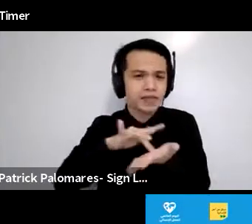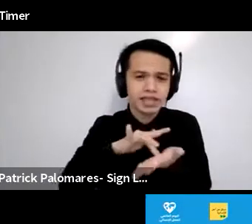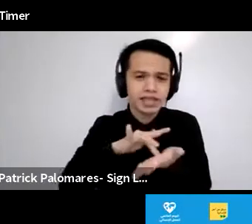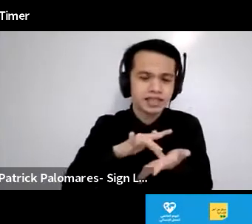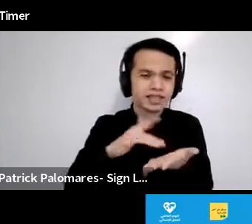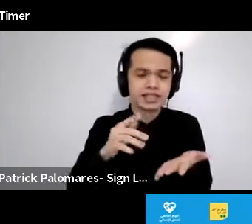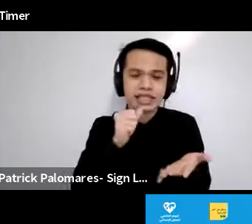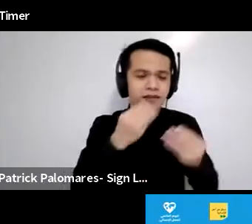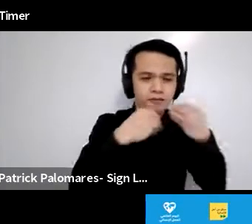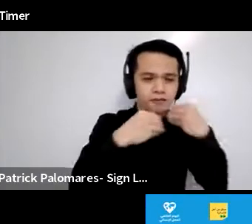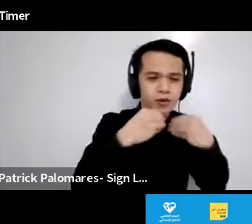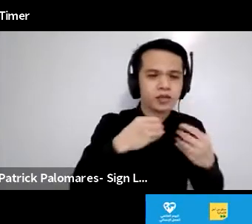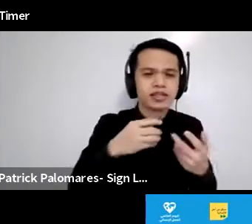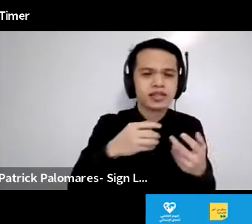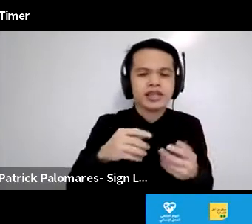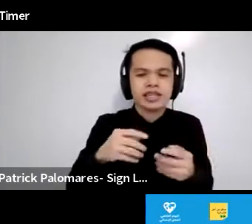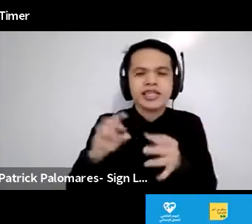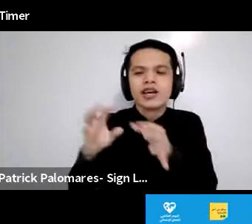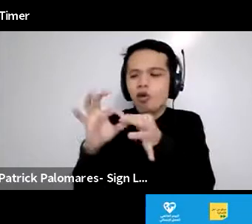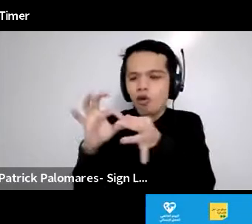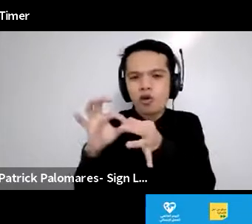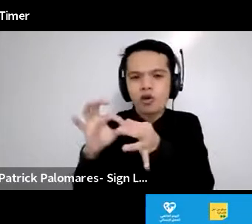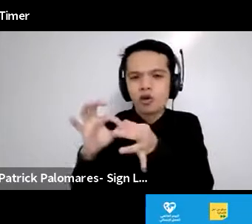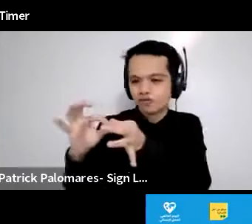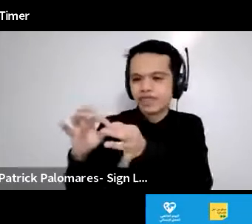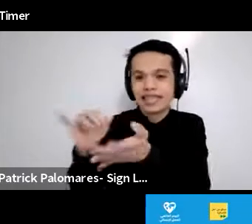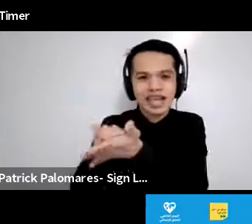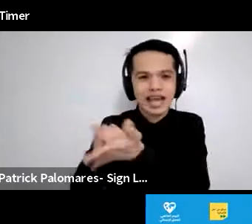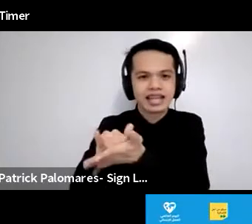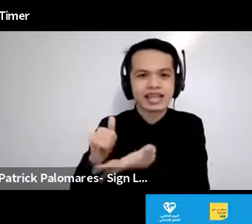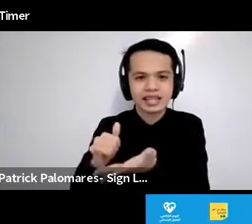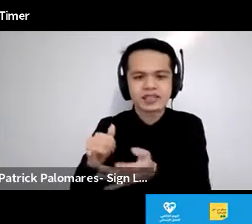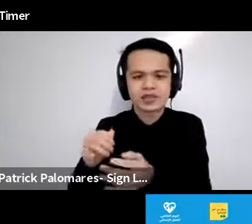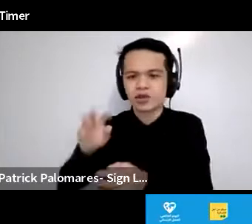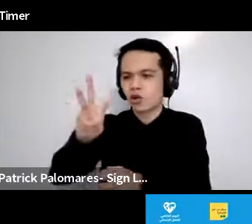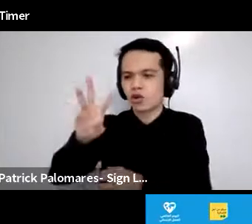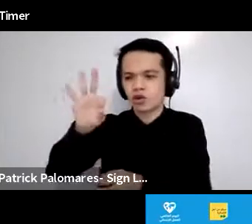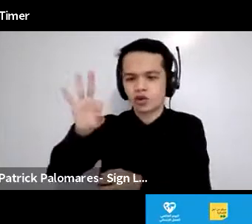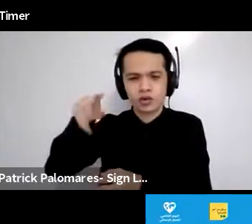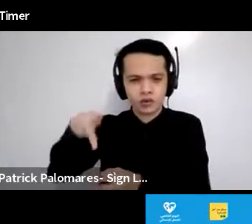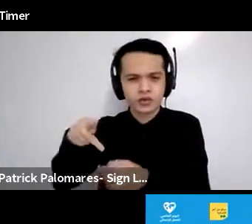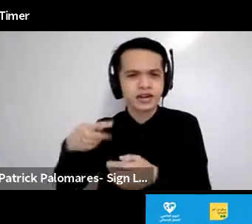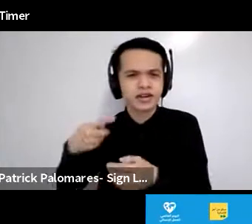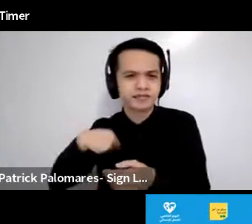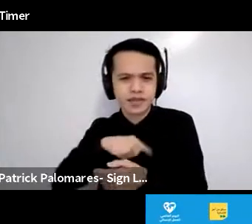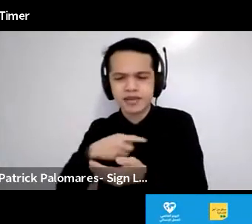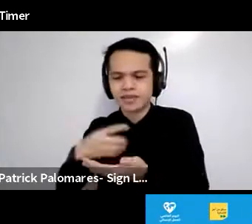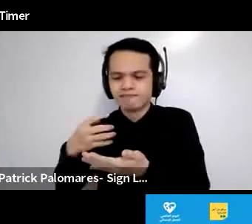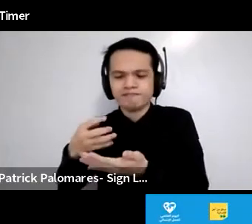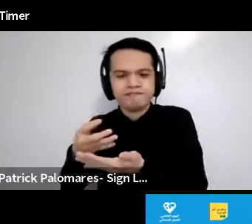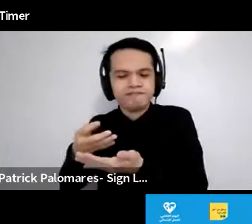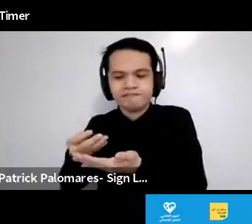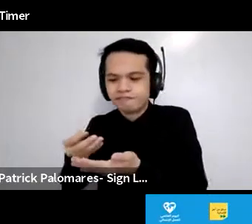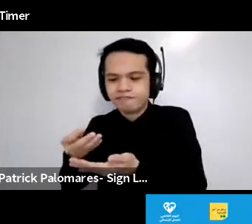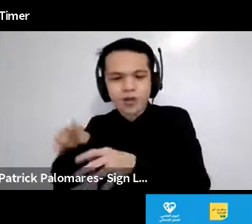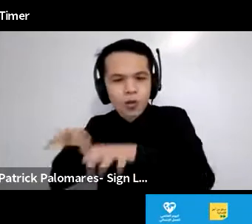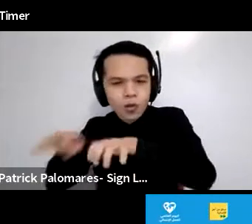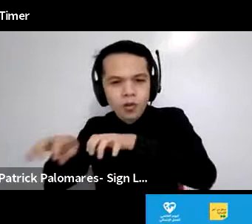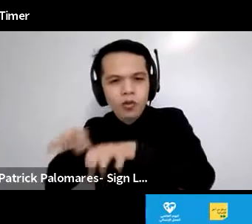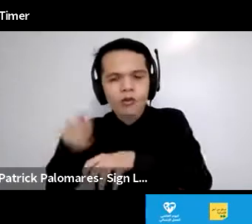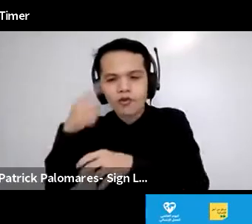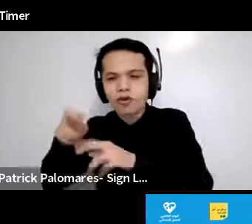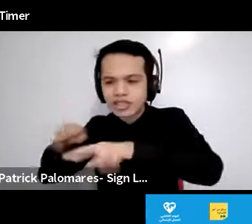is coordination. Okay, and the World Food Program has invested a lot, you know, in terms of research development and